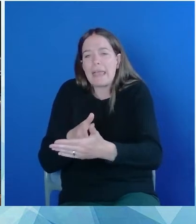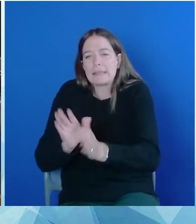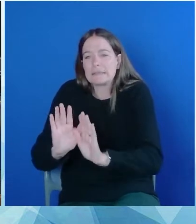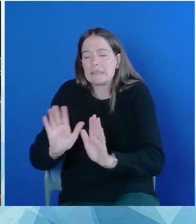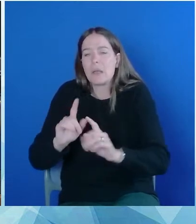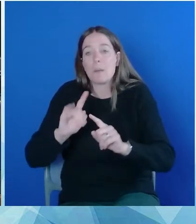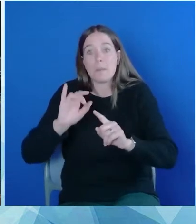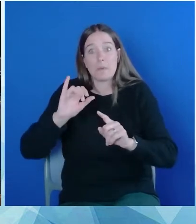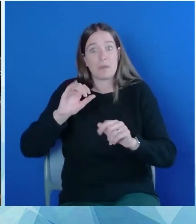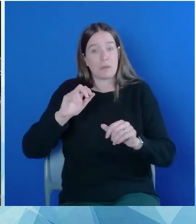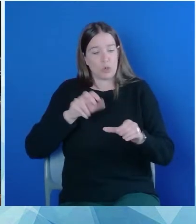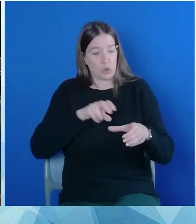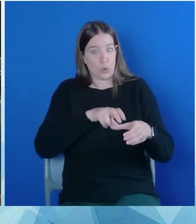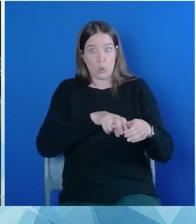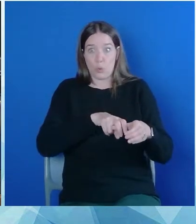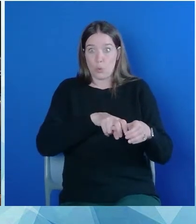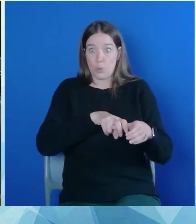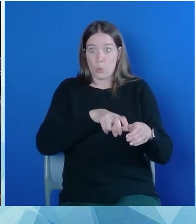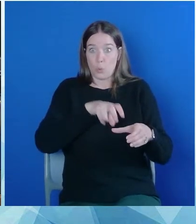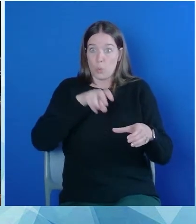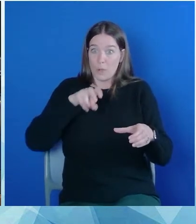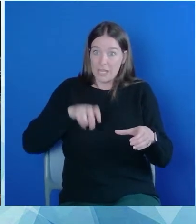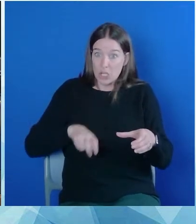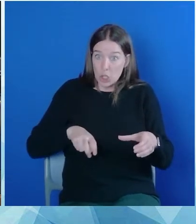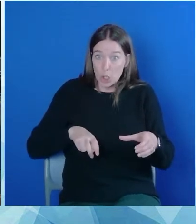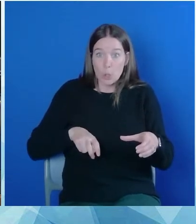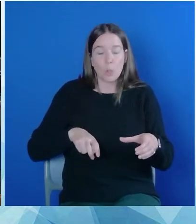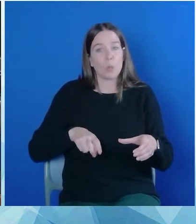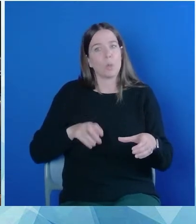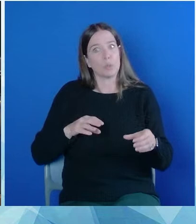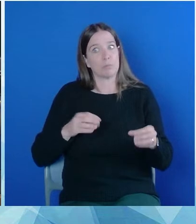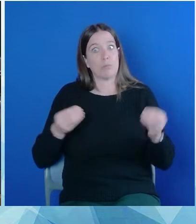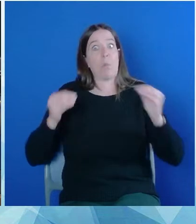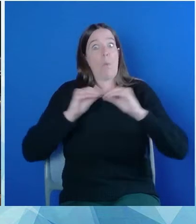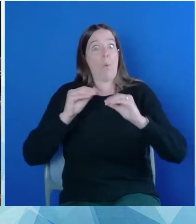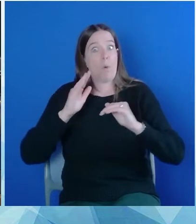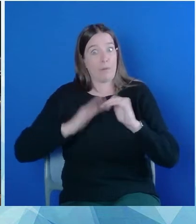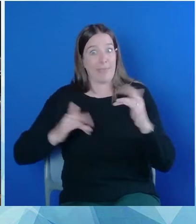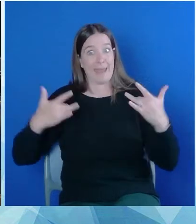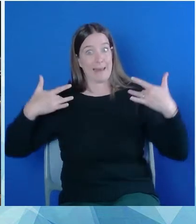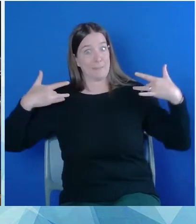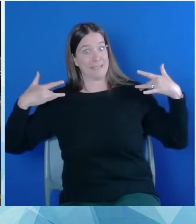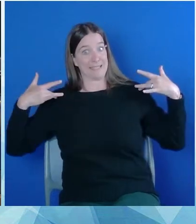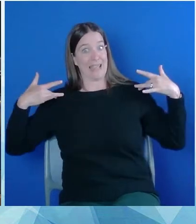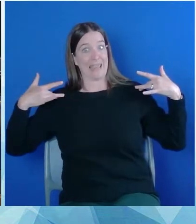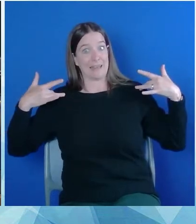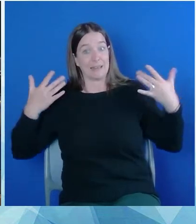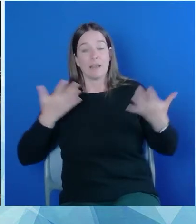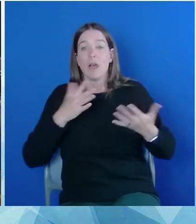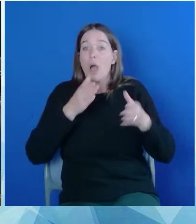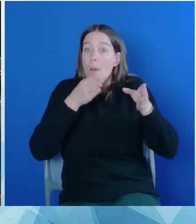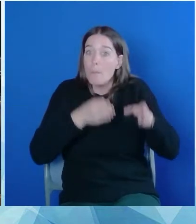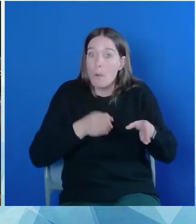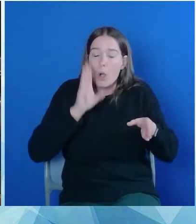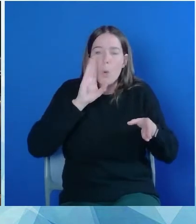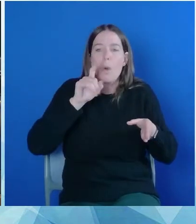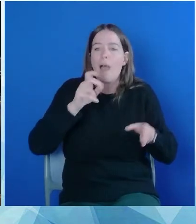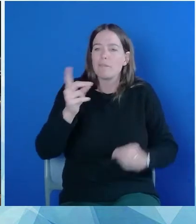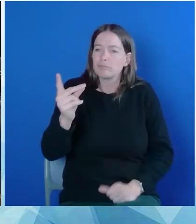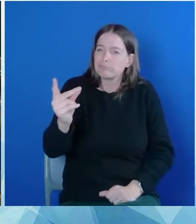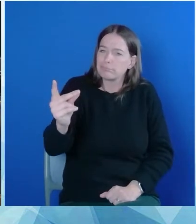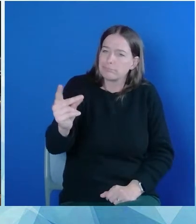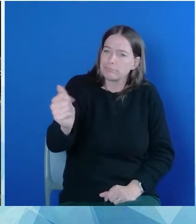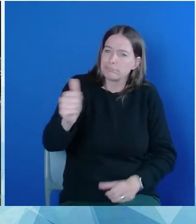a lot more than abstaining. A person would have to automatically recuse themselves to be in any discussion or decision